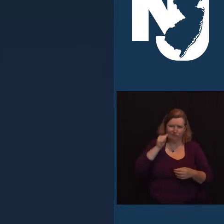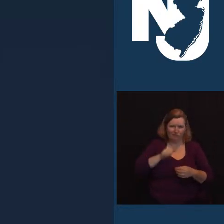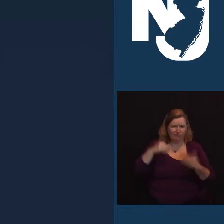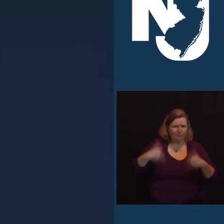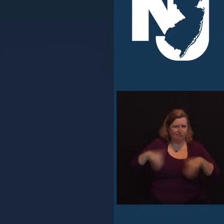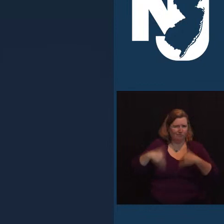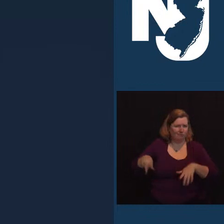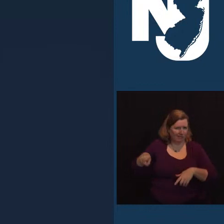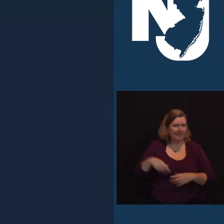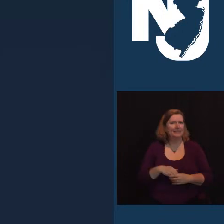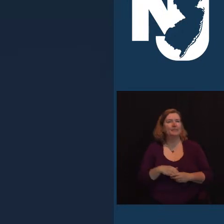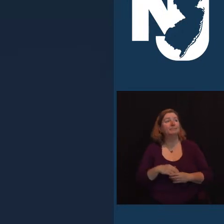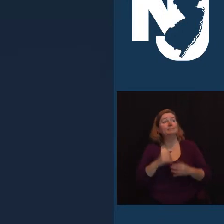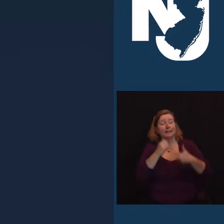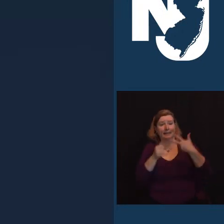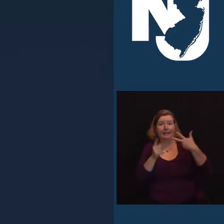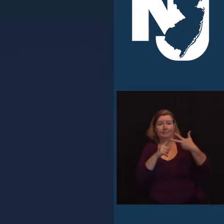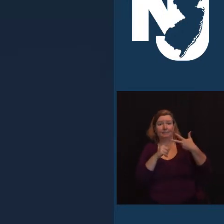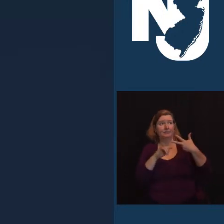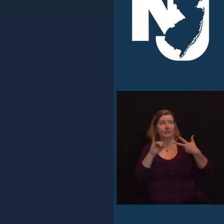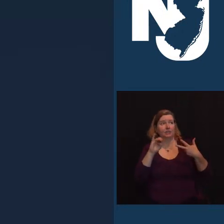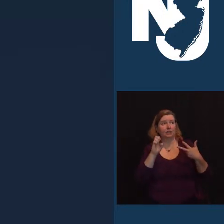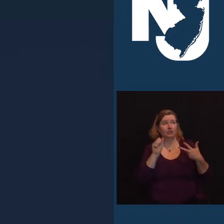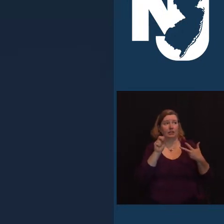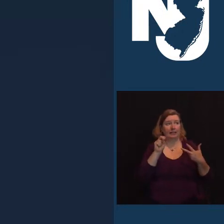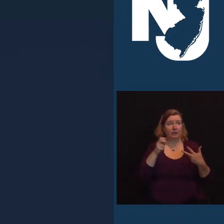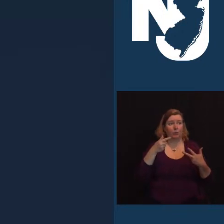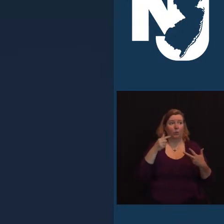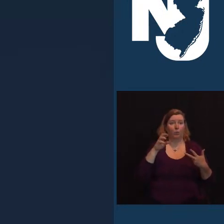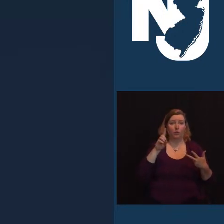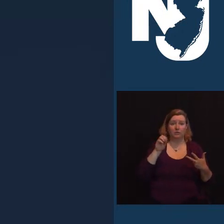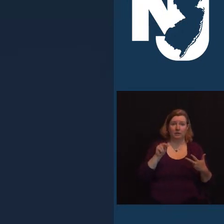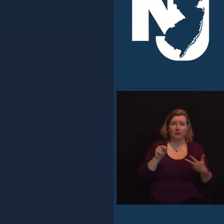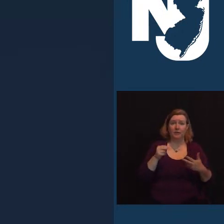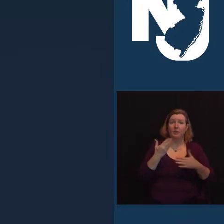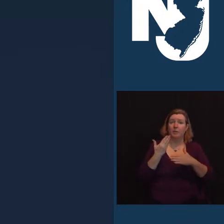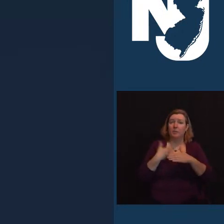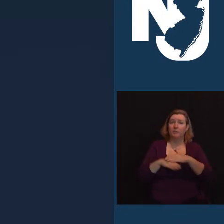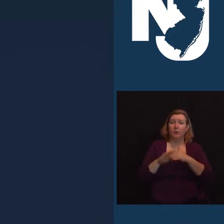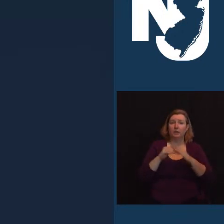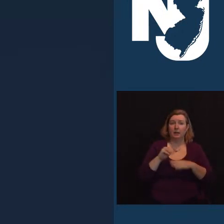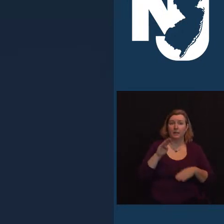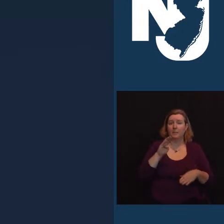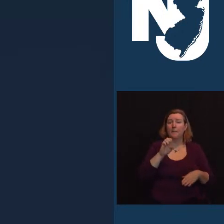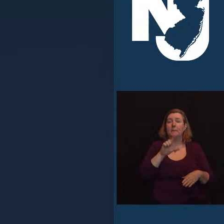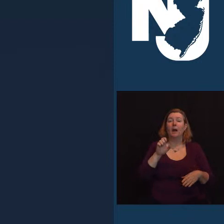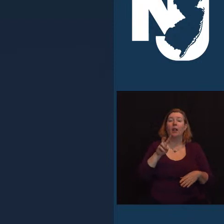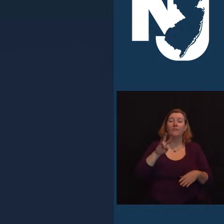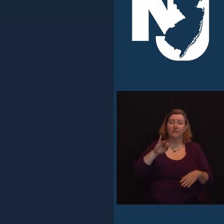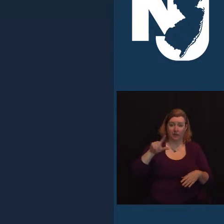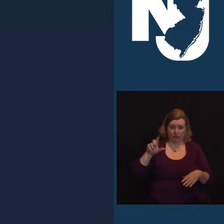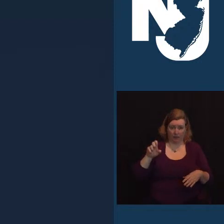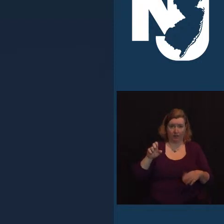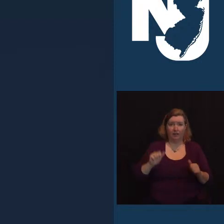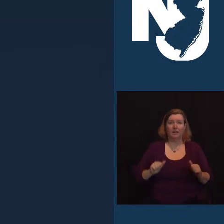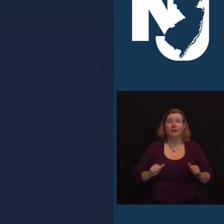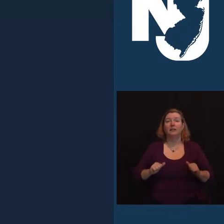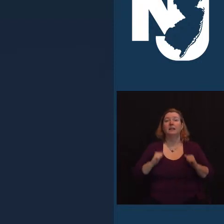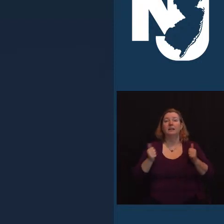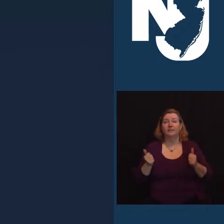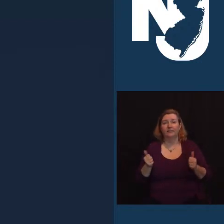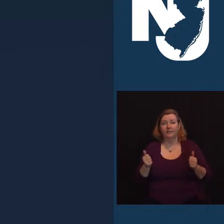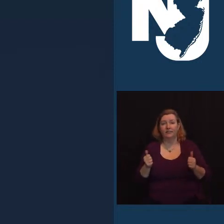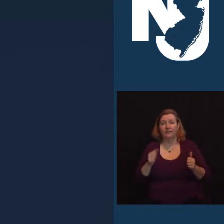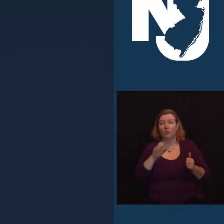we remember Jeanne Gordon. Born in Belleville, she grew up in West Orange and lived in Flanders in Morris